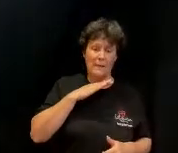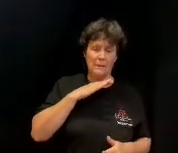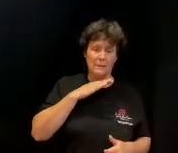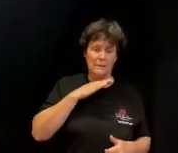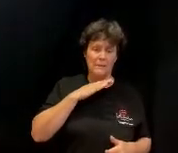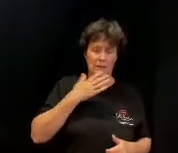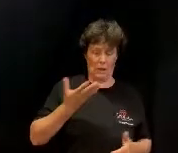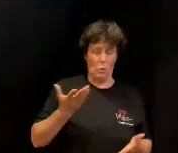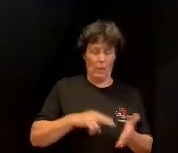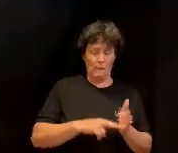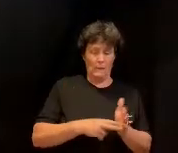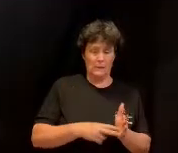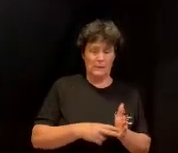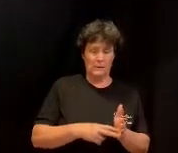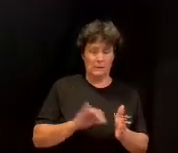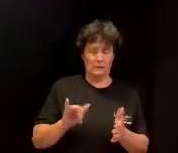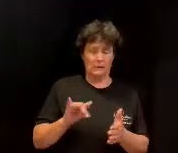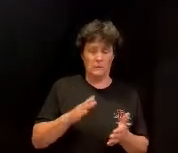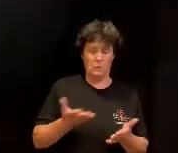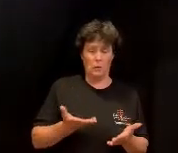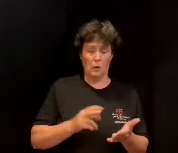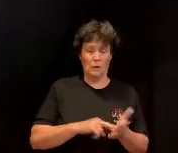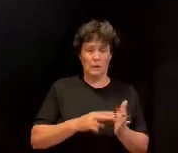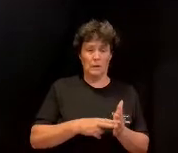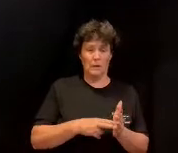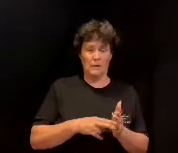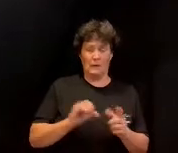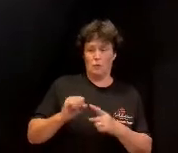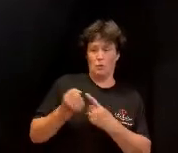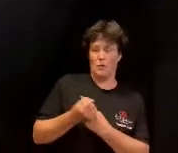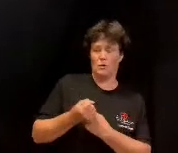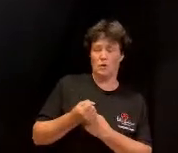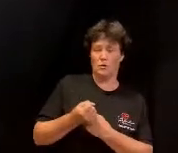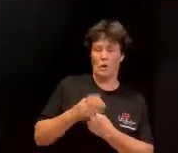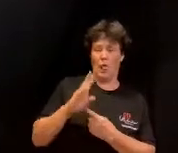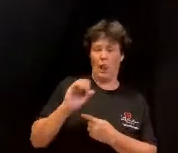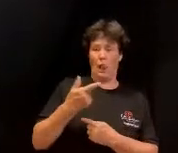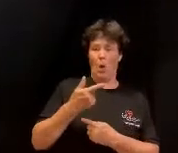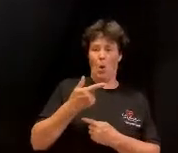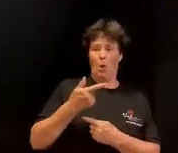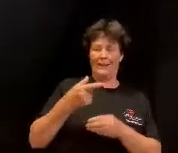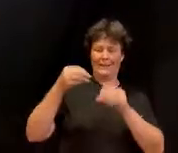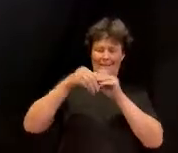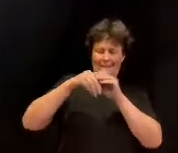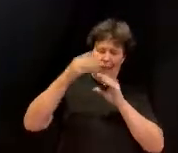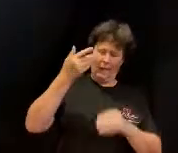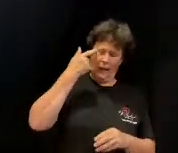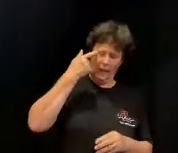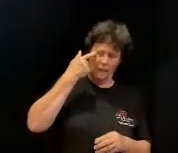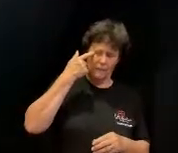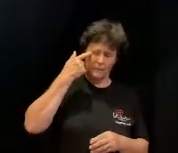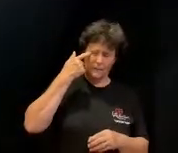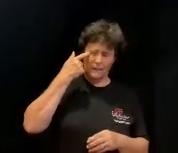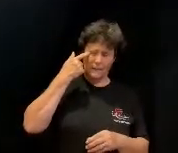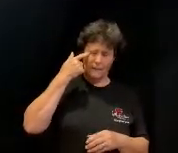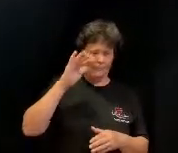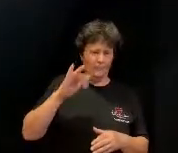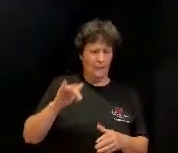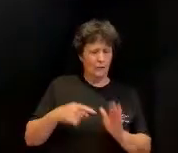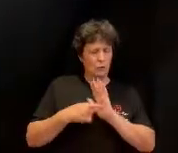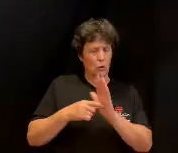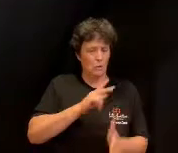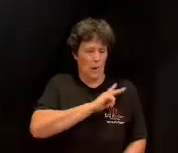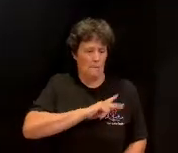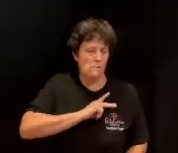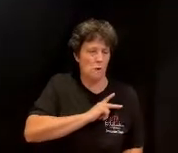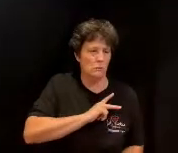He said, listen, when you got this situation going on, you got a log, you got a speck, I mean, you're getting pretty personal with somebody. He said,